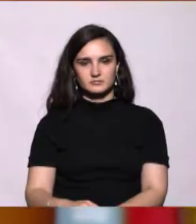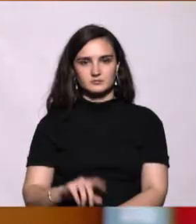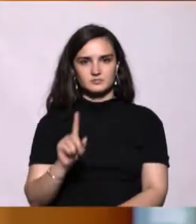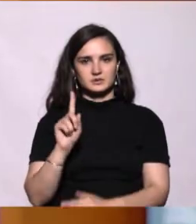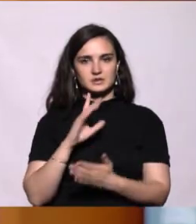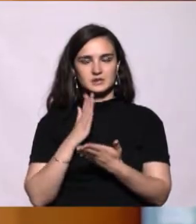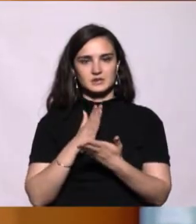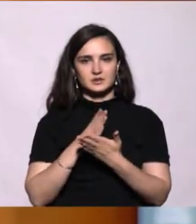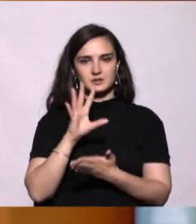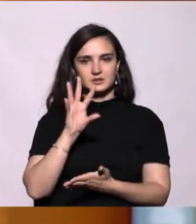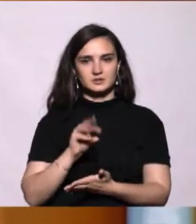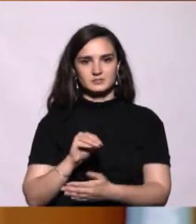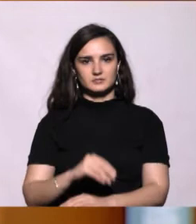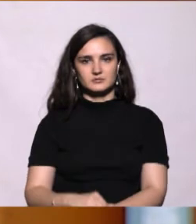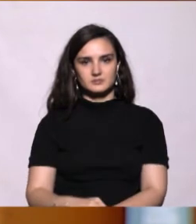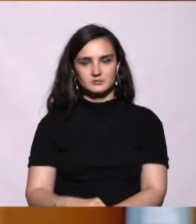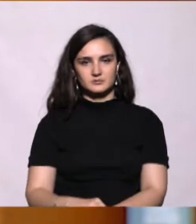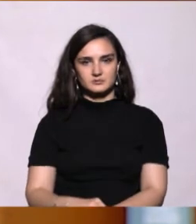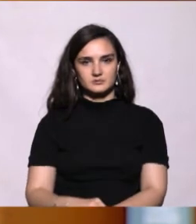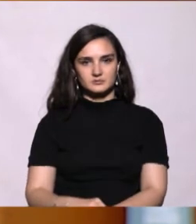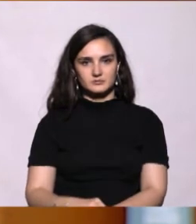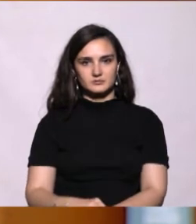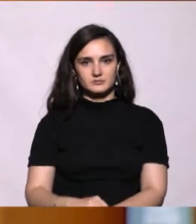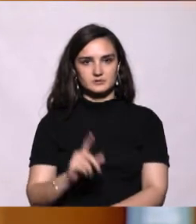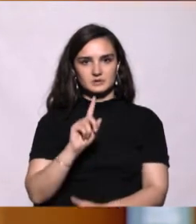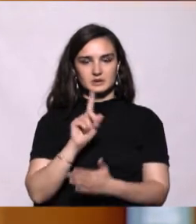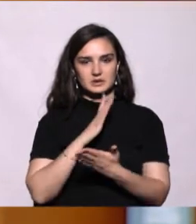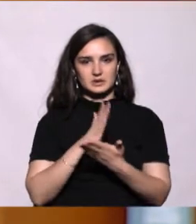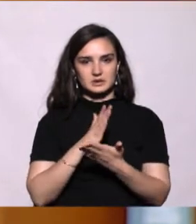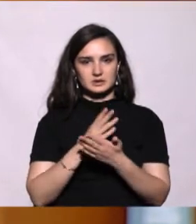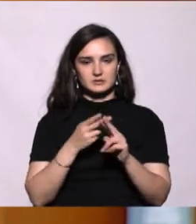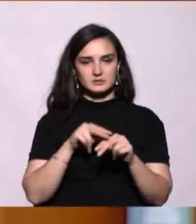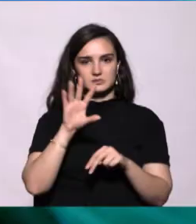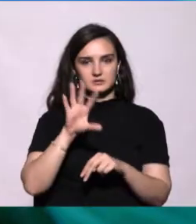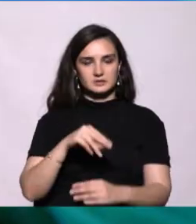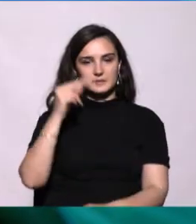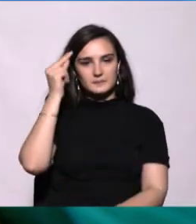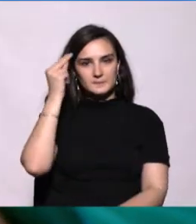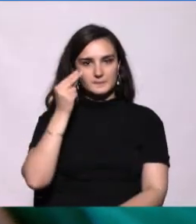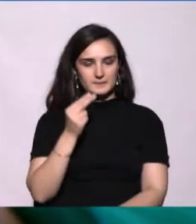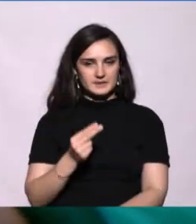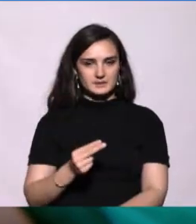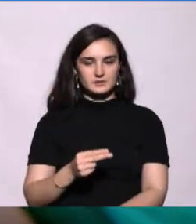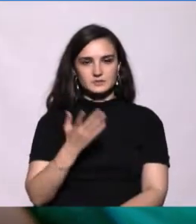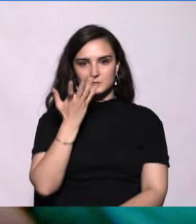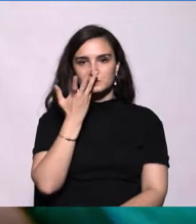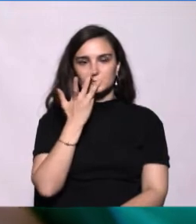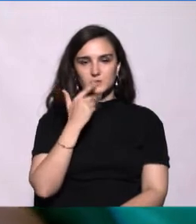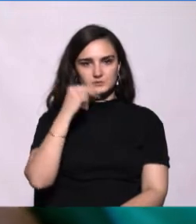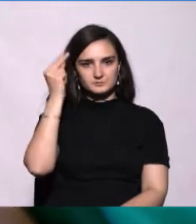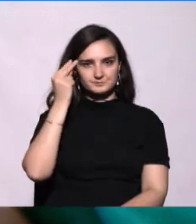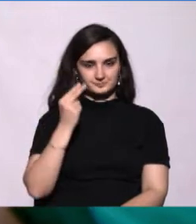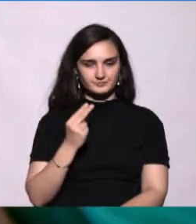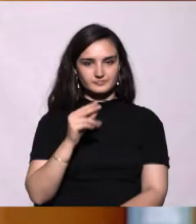what are they? What are they? Rarises. They are pencils. They are colored pencils.